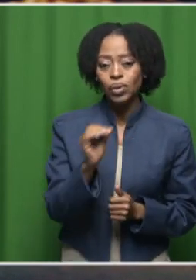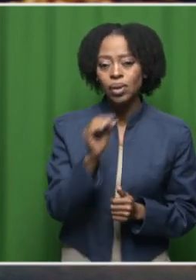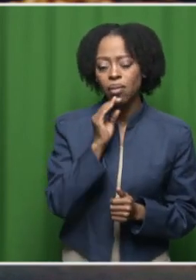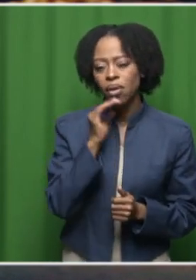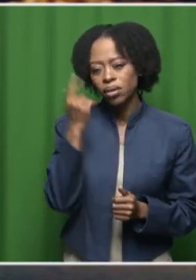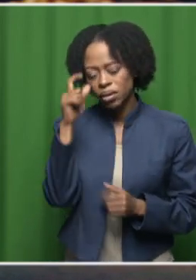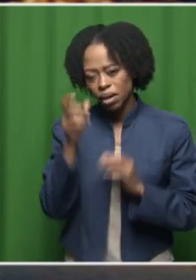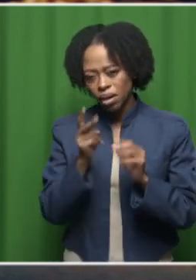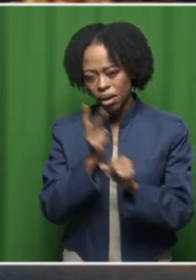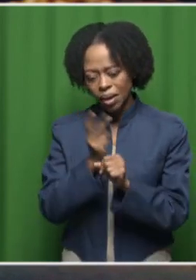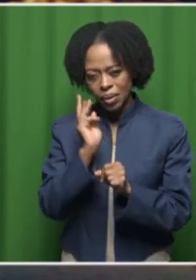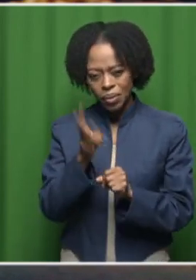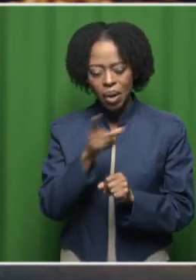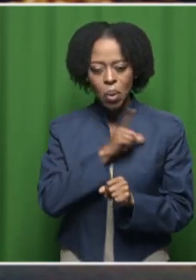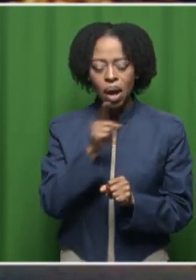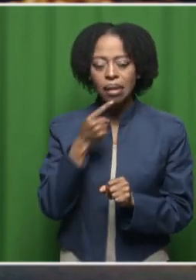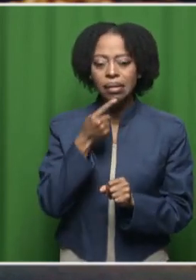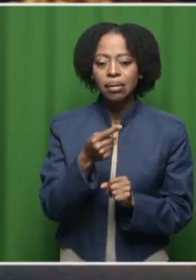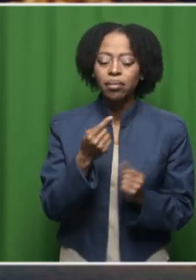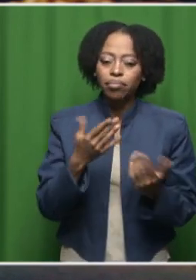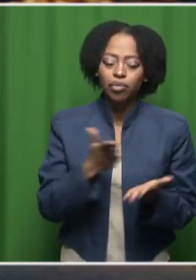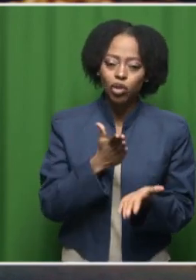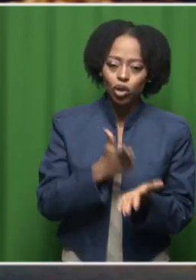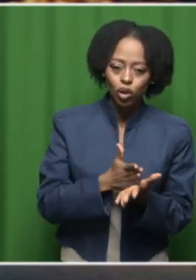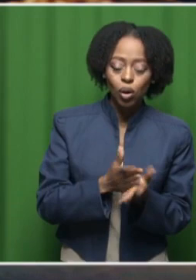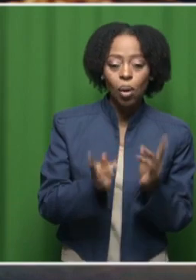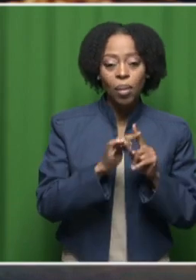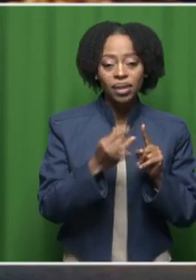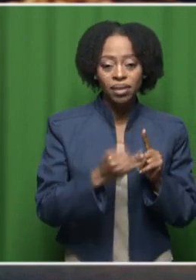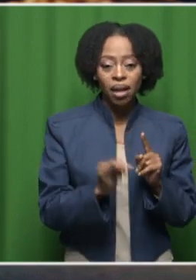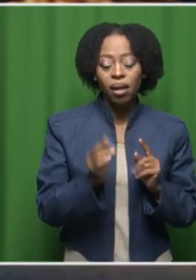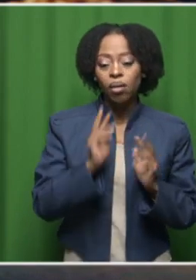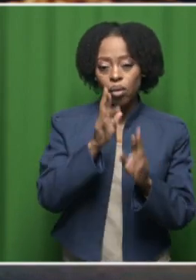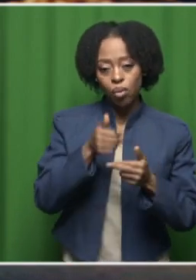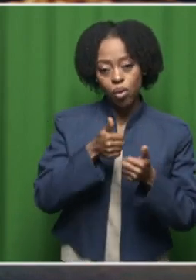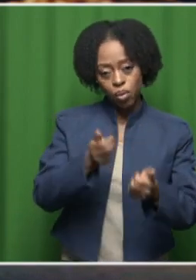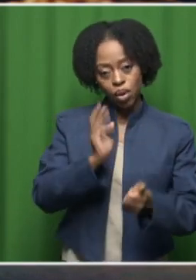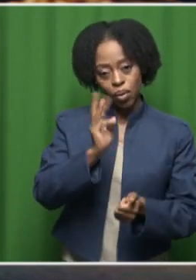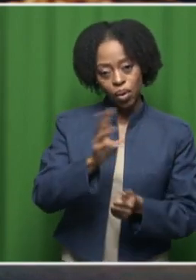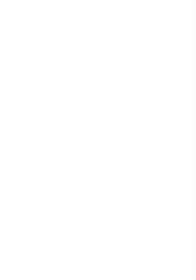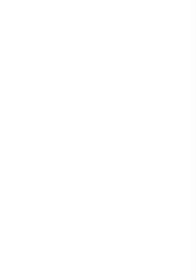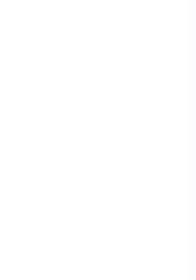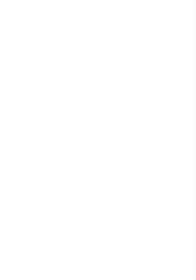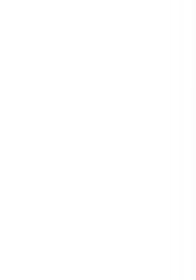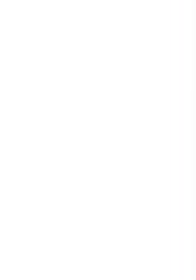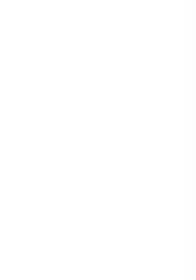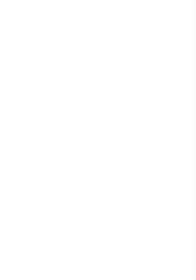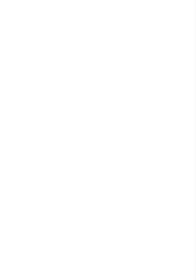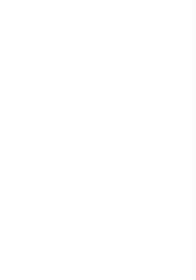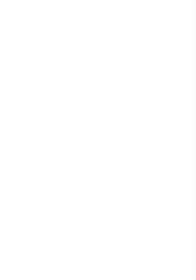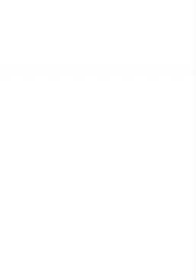check that one. As Azola said, he wasn't too sure, but we will come back to you on that.